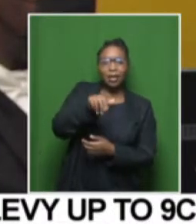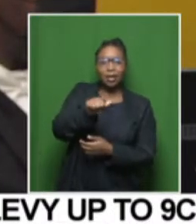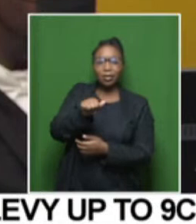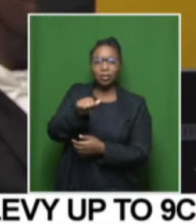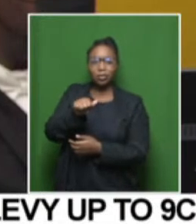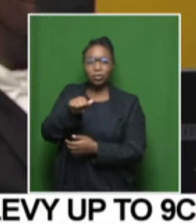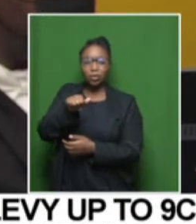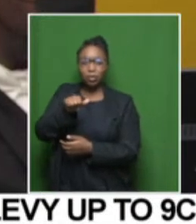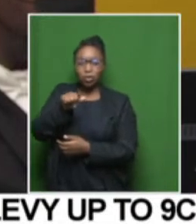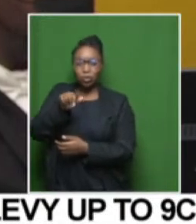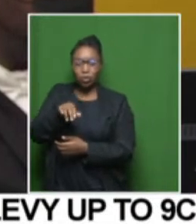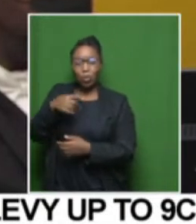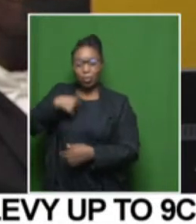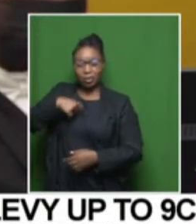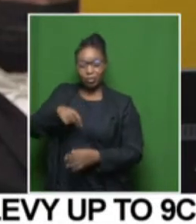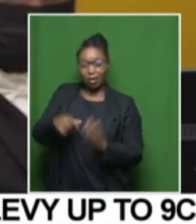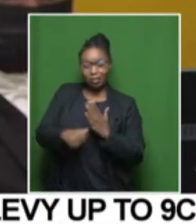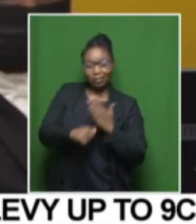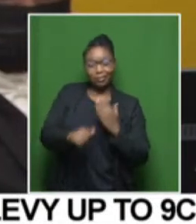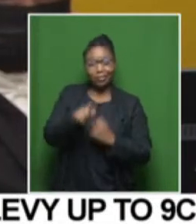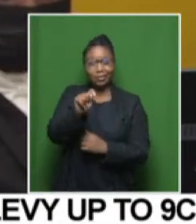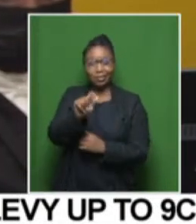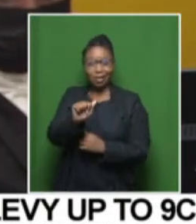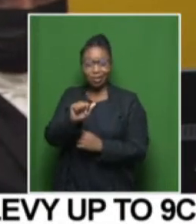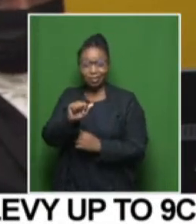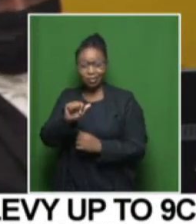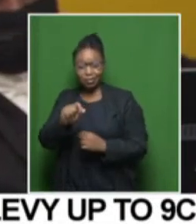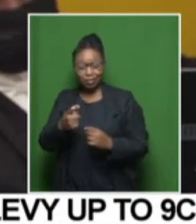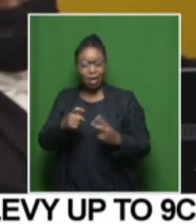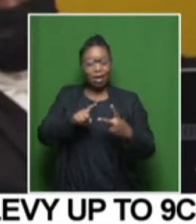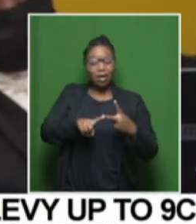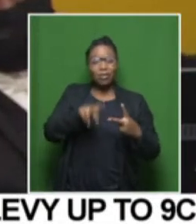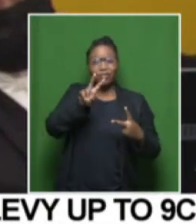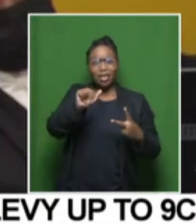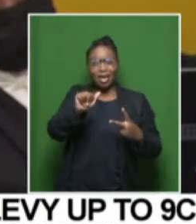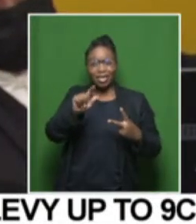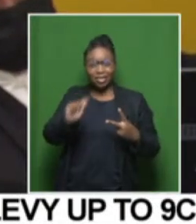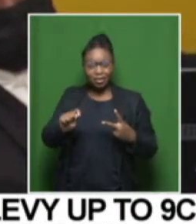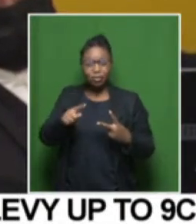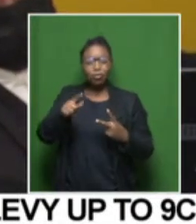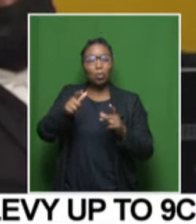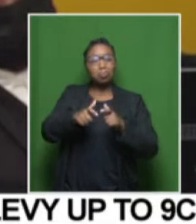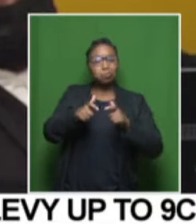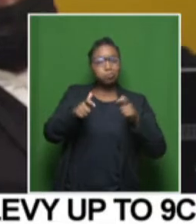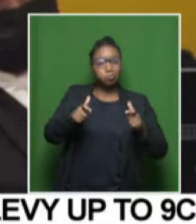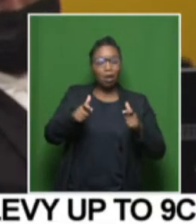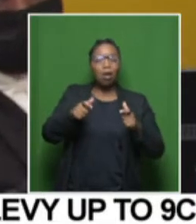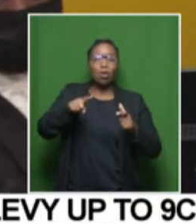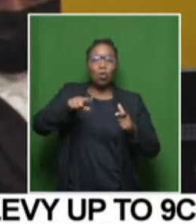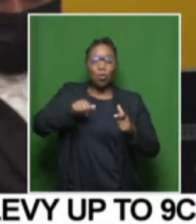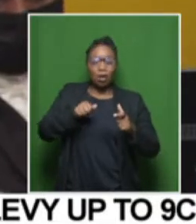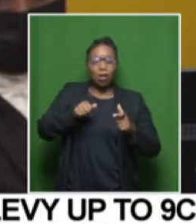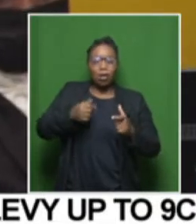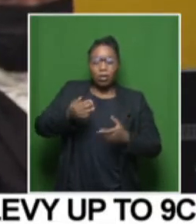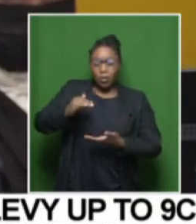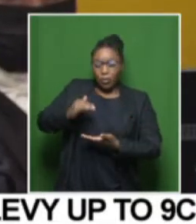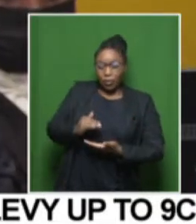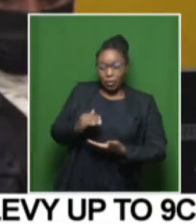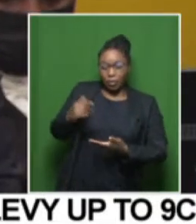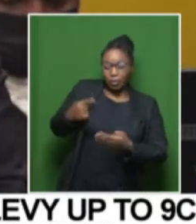fuel levy. We have reduced the corporate tax rate and broadened the tax base. However, let